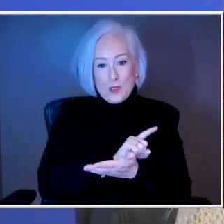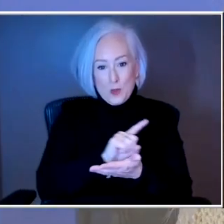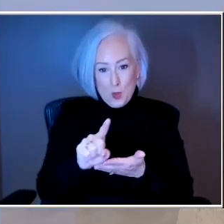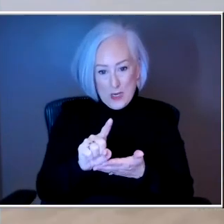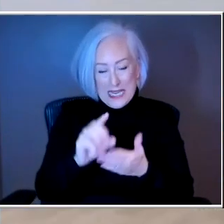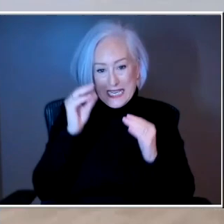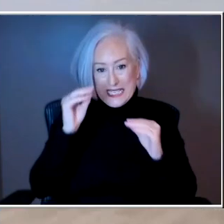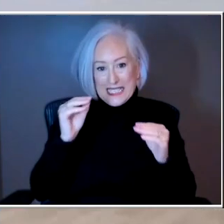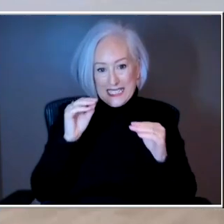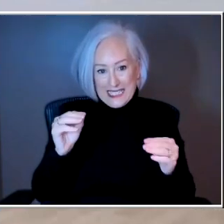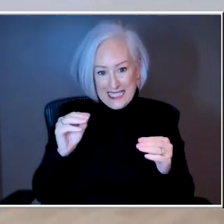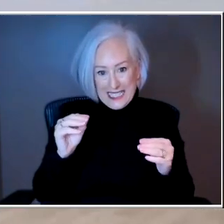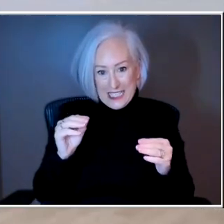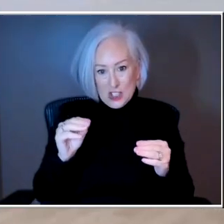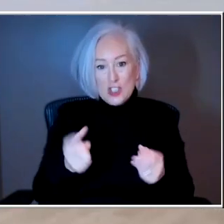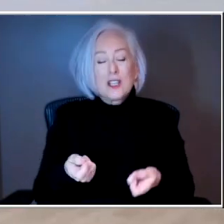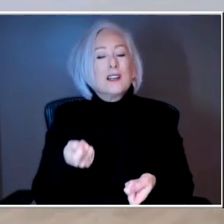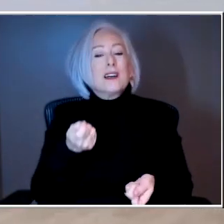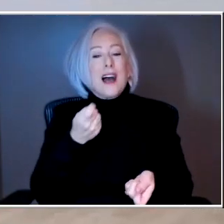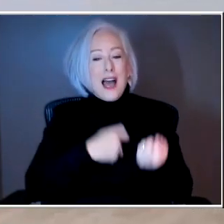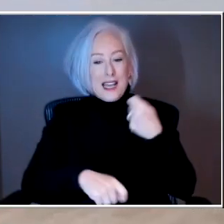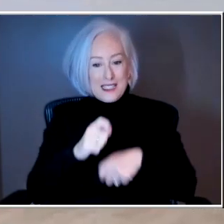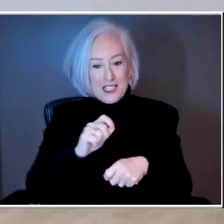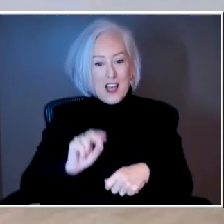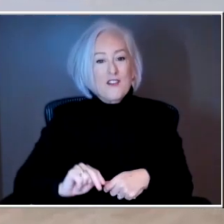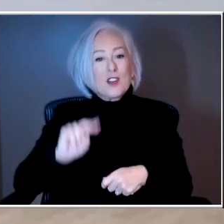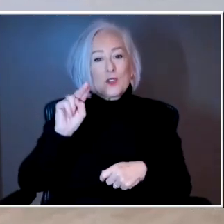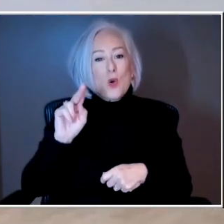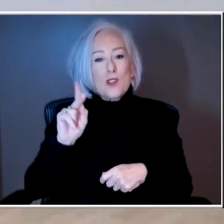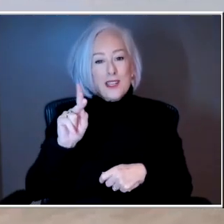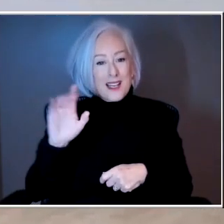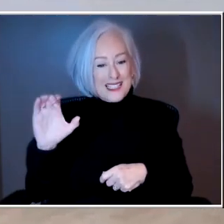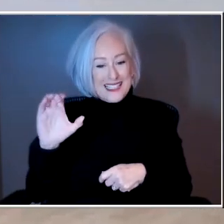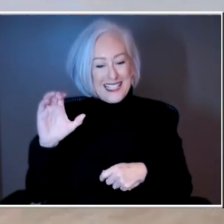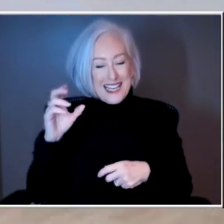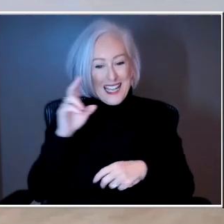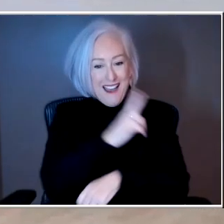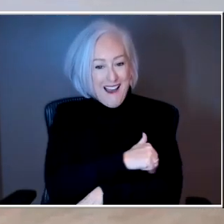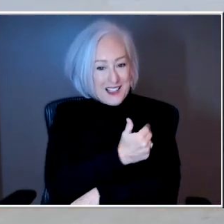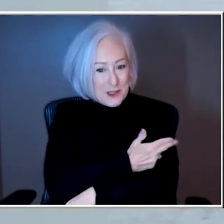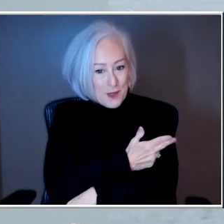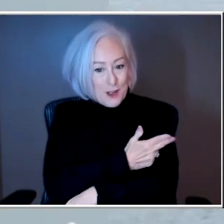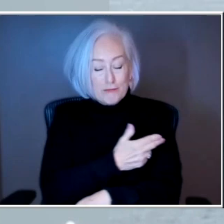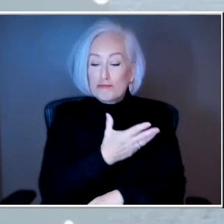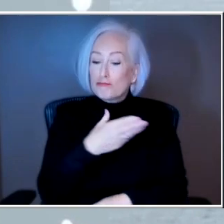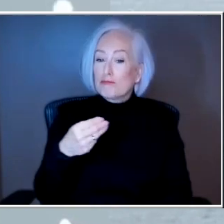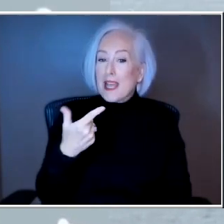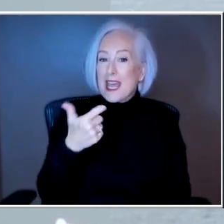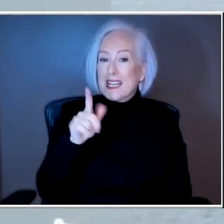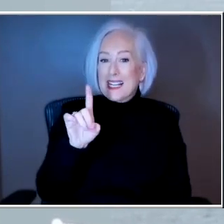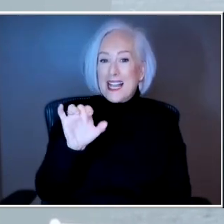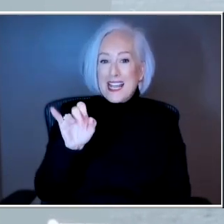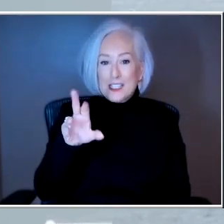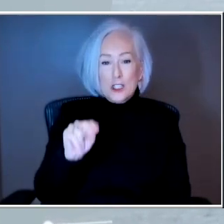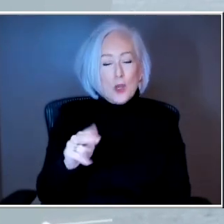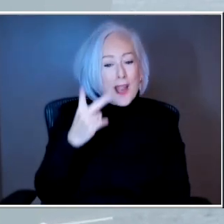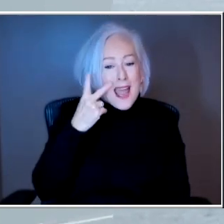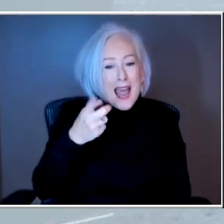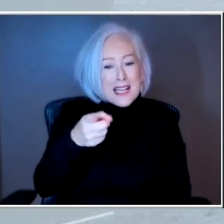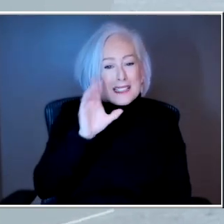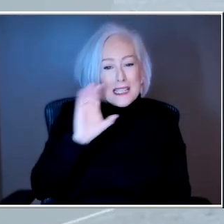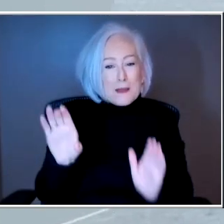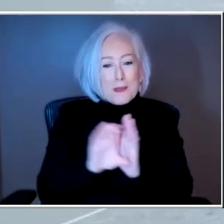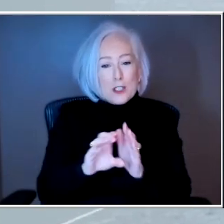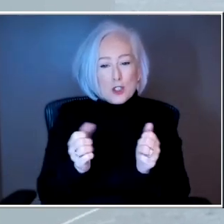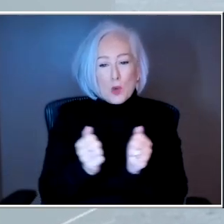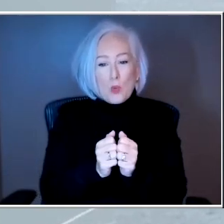still subbing at North Kansas City Hospital and Gladstone. And what kind of activities are you doing? I see these pictures of you and in these sticks. Tell us what that's about.